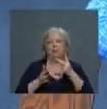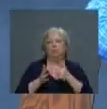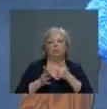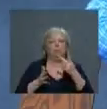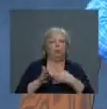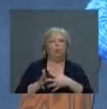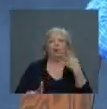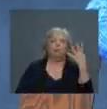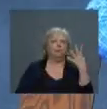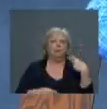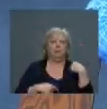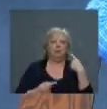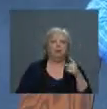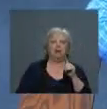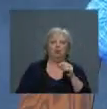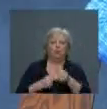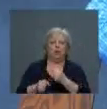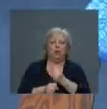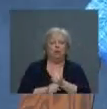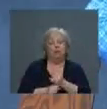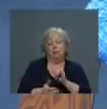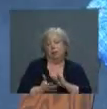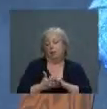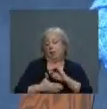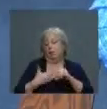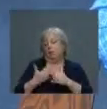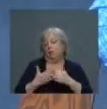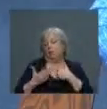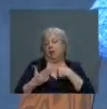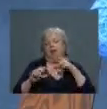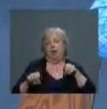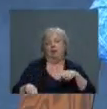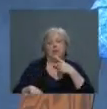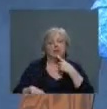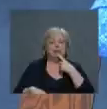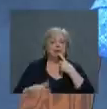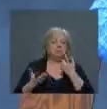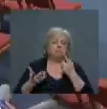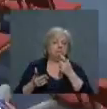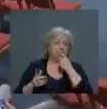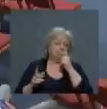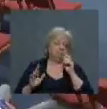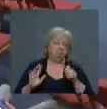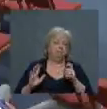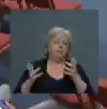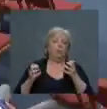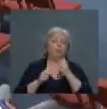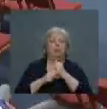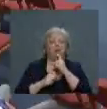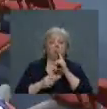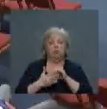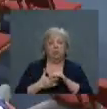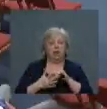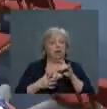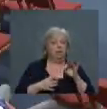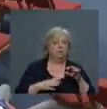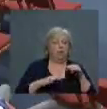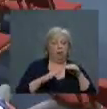years? That's all I got to say. I just want to be sure that if they go back